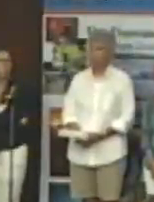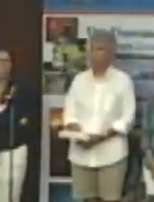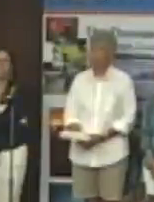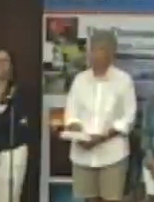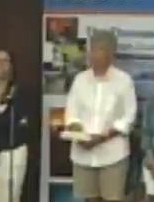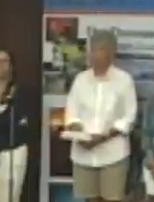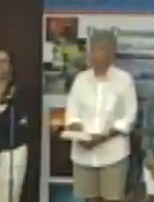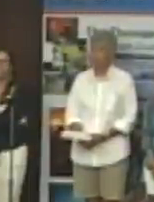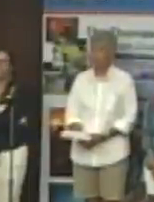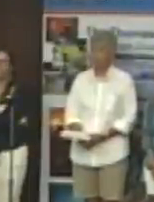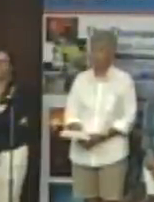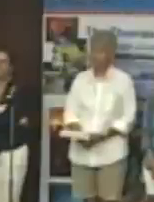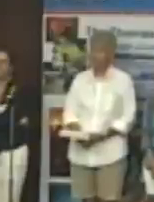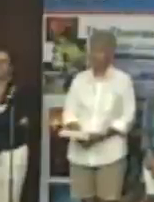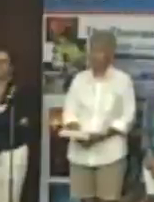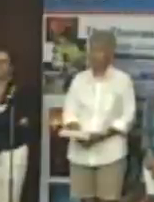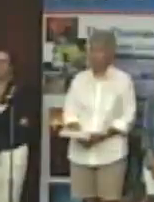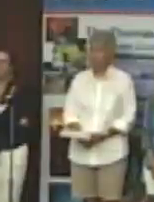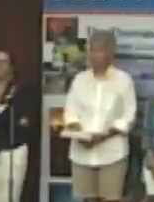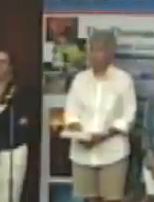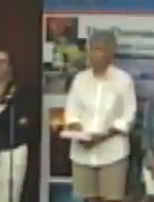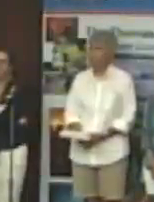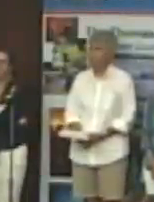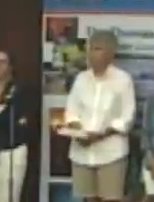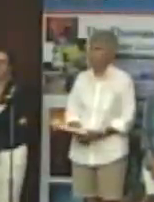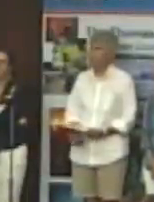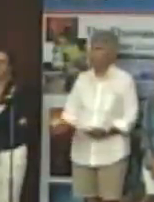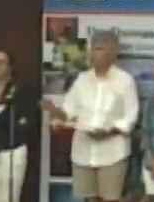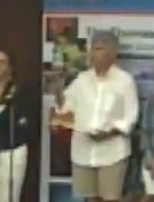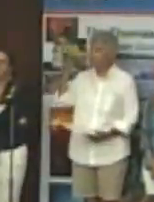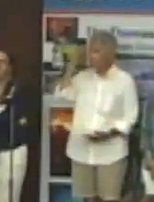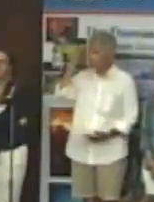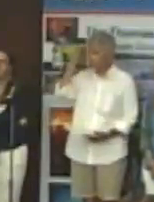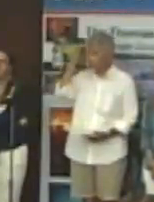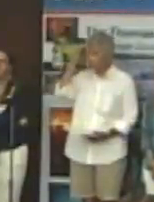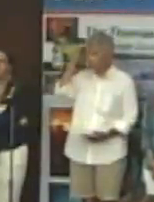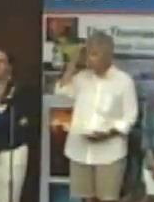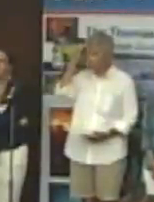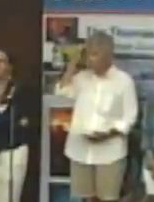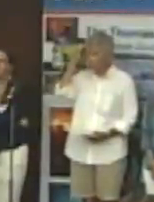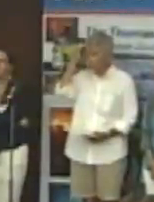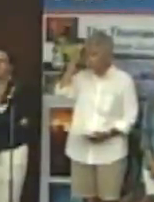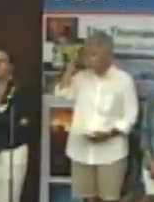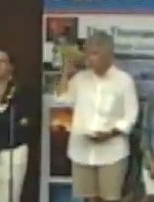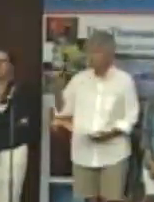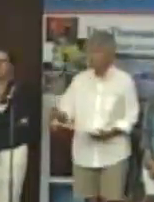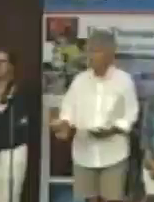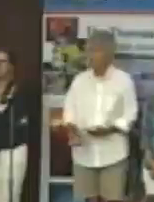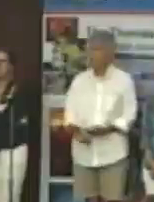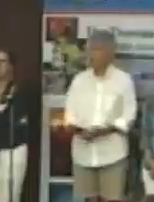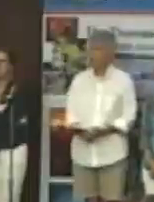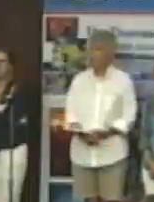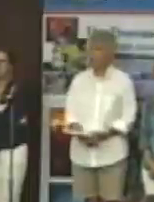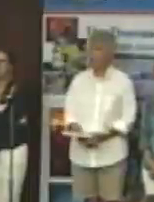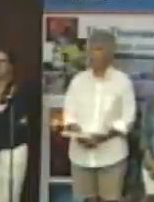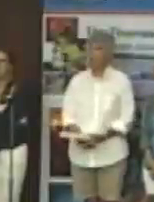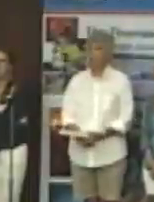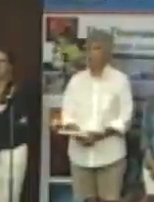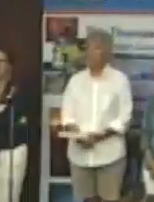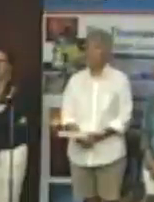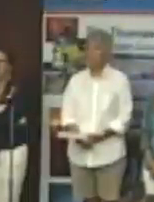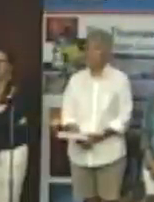they contact? Who do they contact with that information in question, and talk about changes?